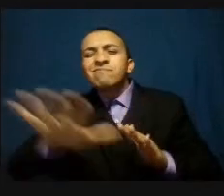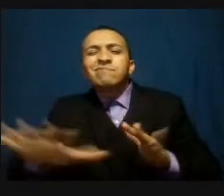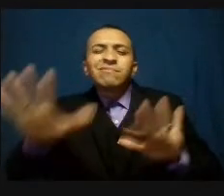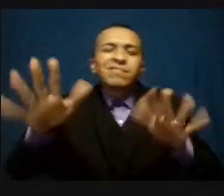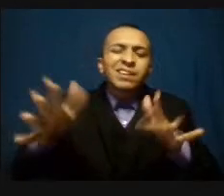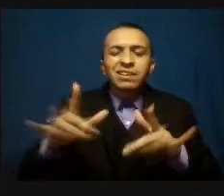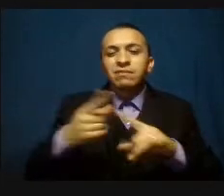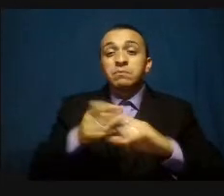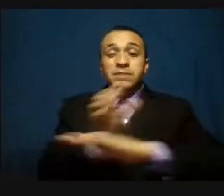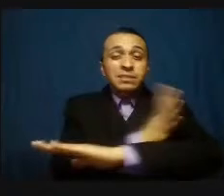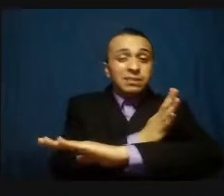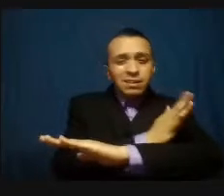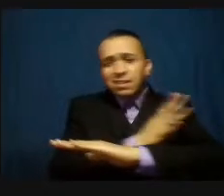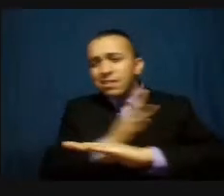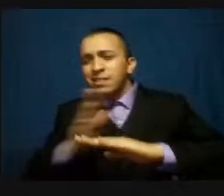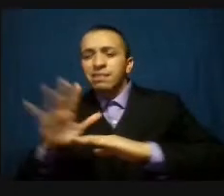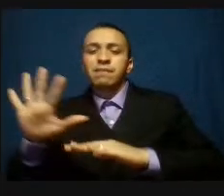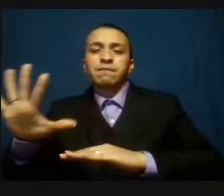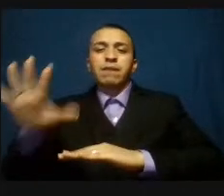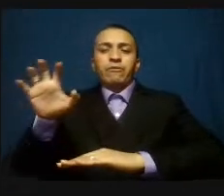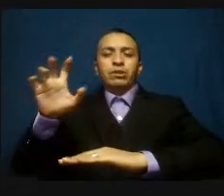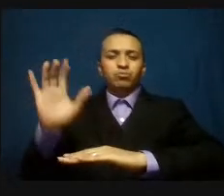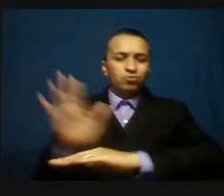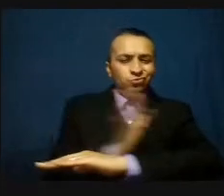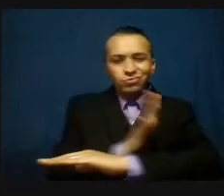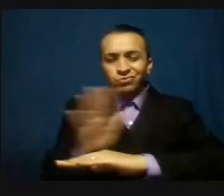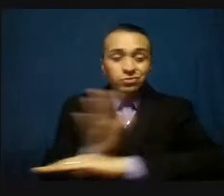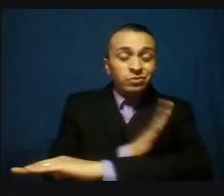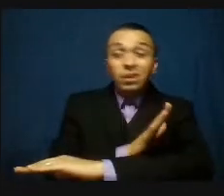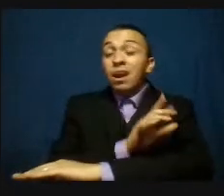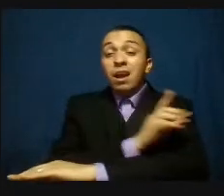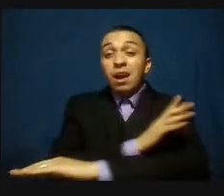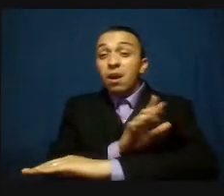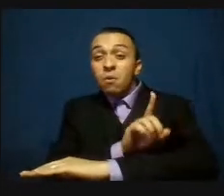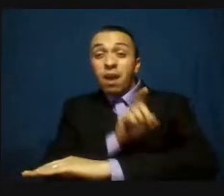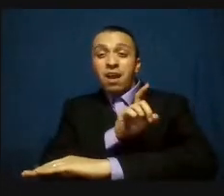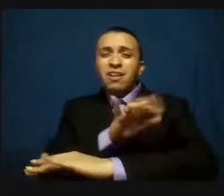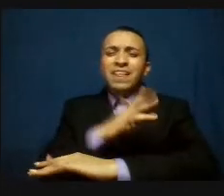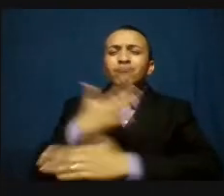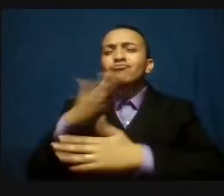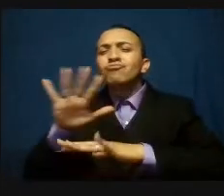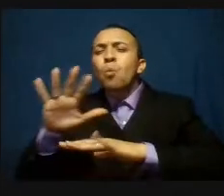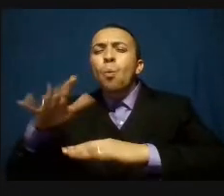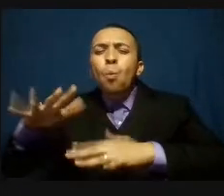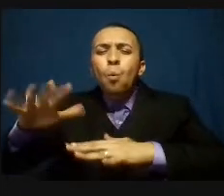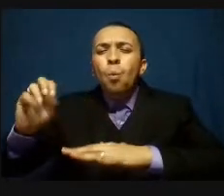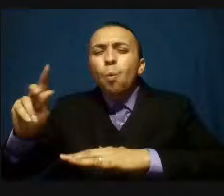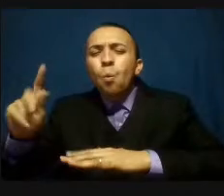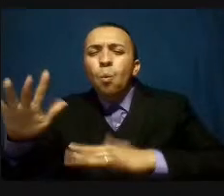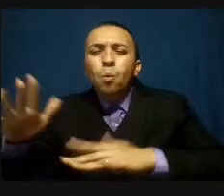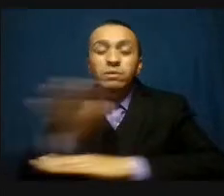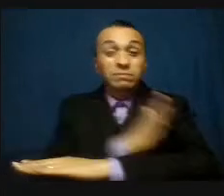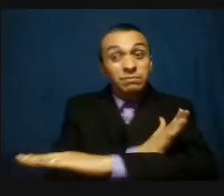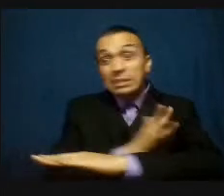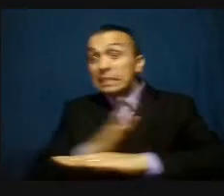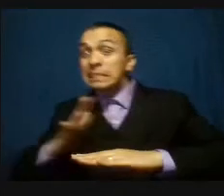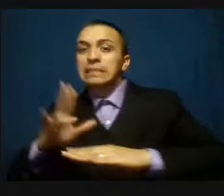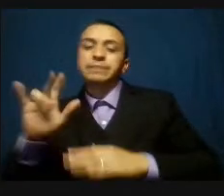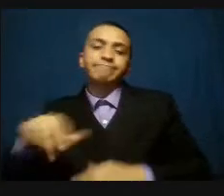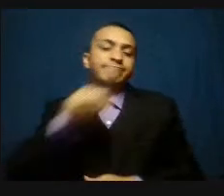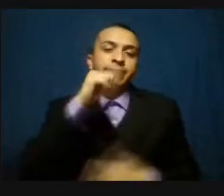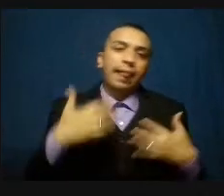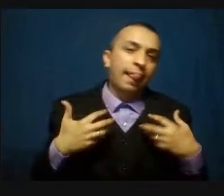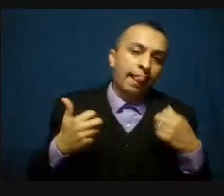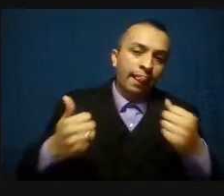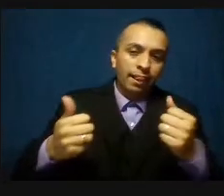500. 0 to 100 represents good and moderate air quality. Above that, we're in the unhealthy or sensitive groups. Once you get into